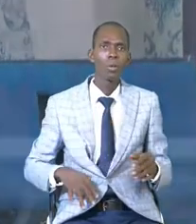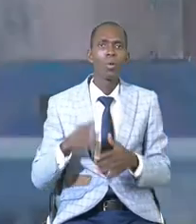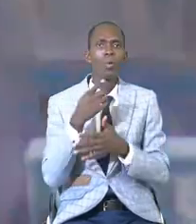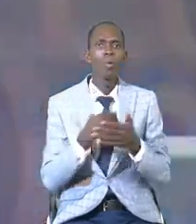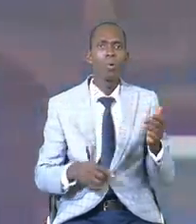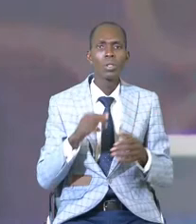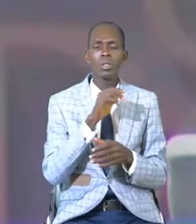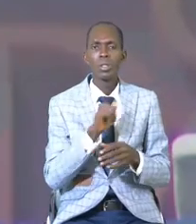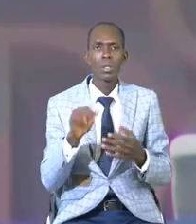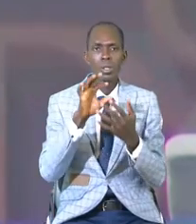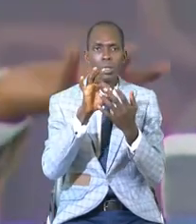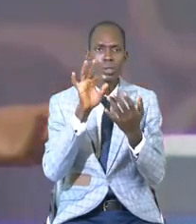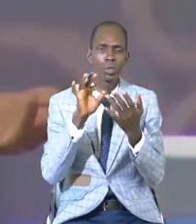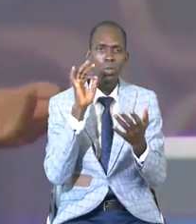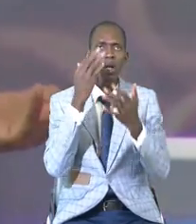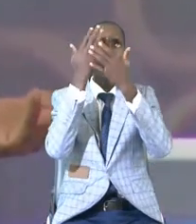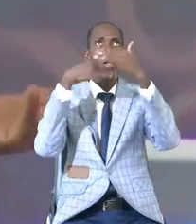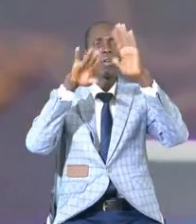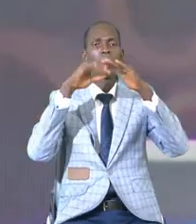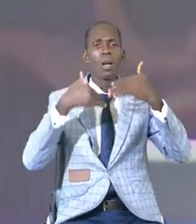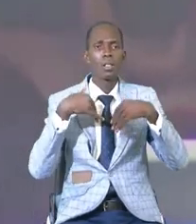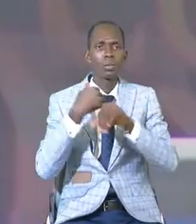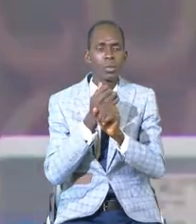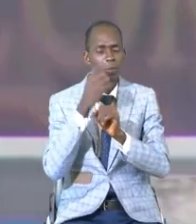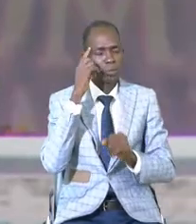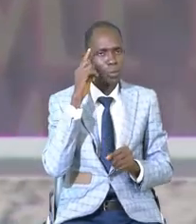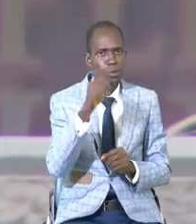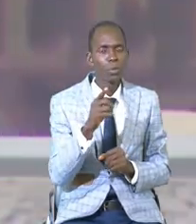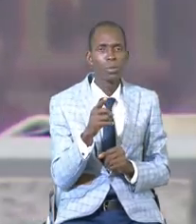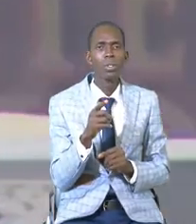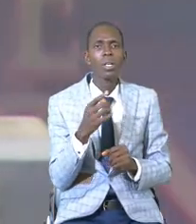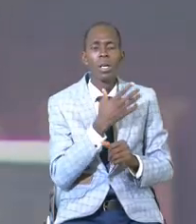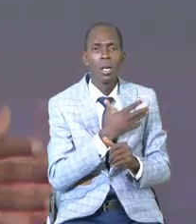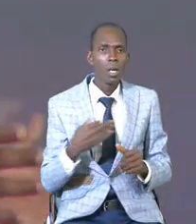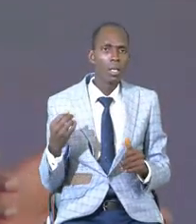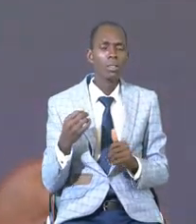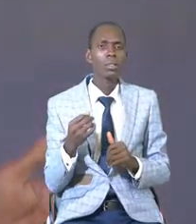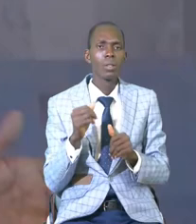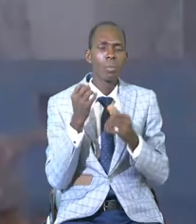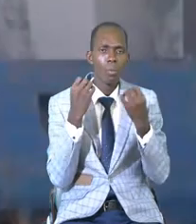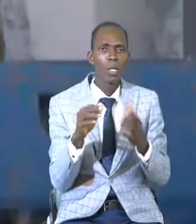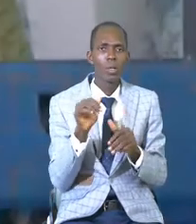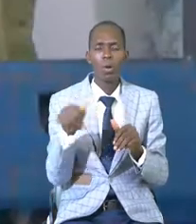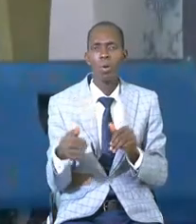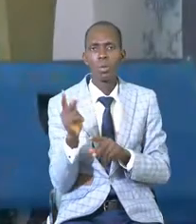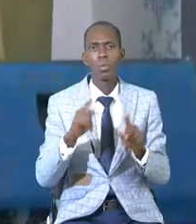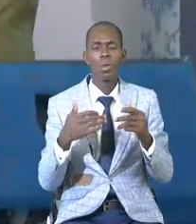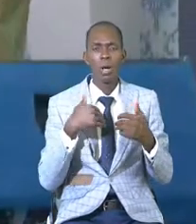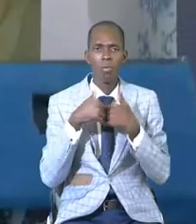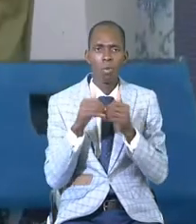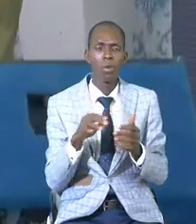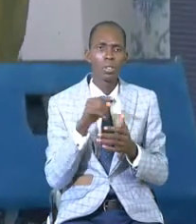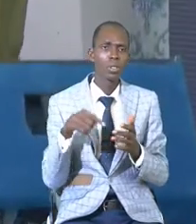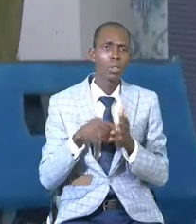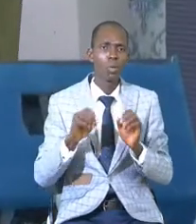choice heaven has made of you. Heaven has made of me. And many other people have lost this opportunity, but he gave you